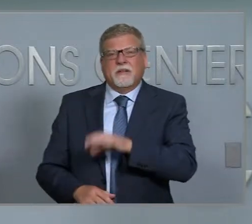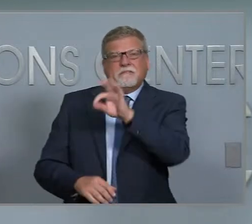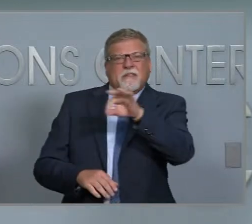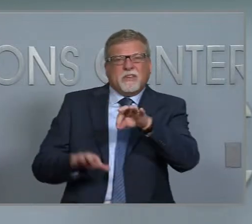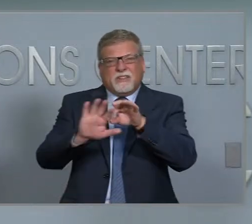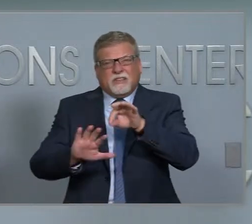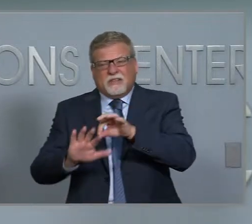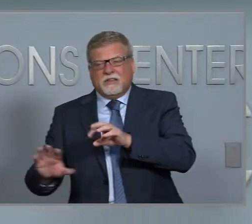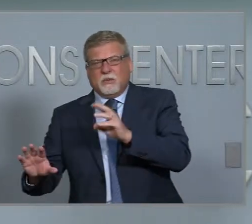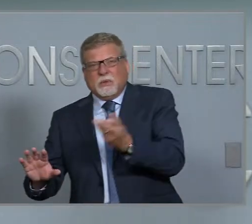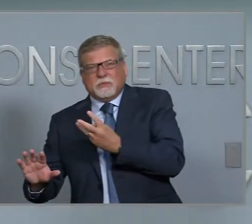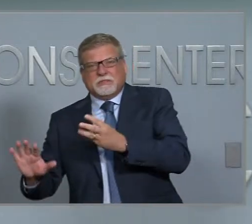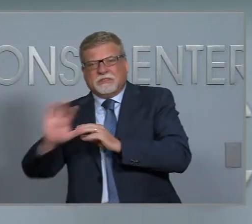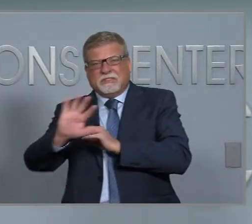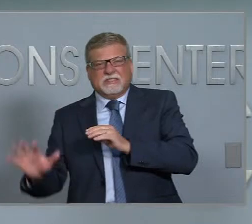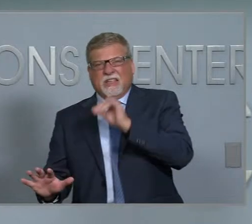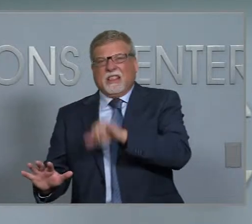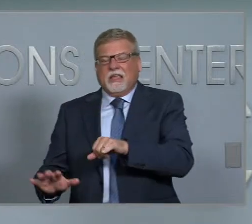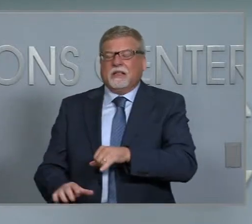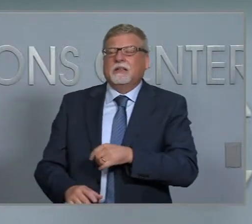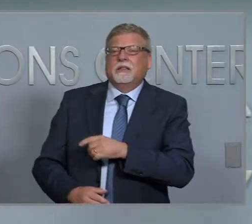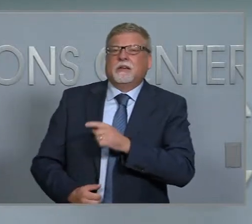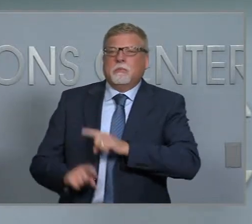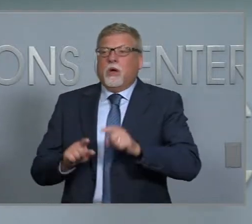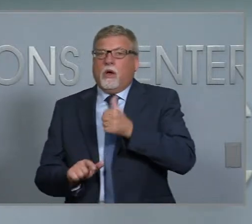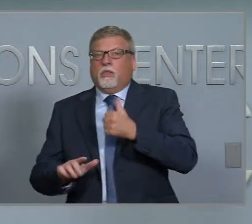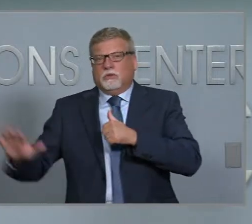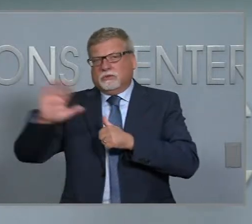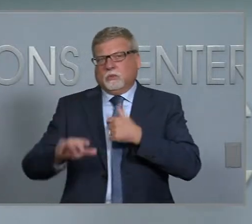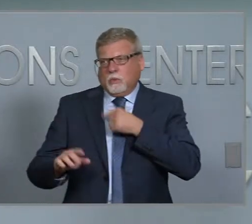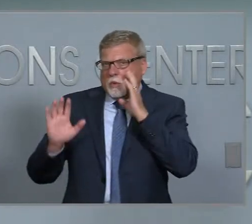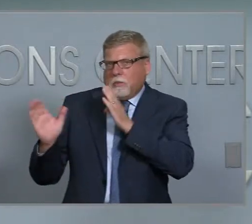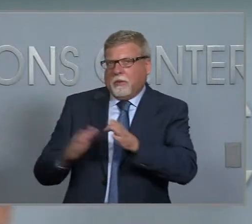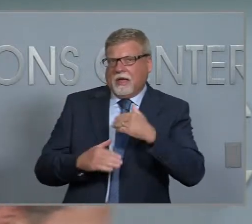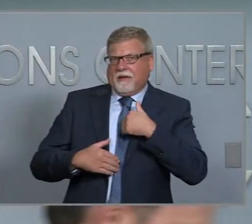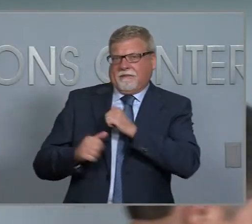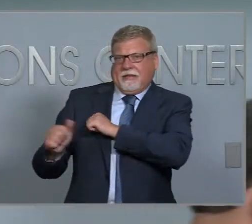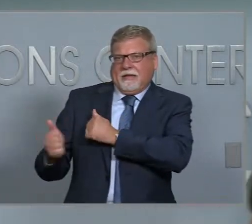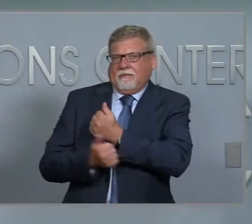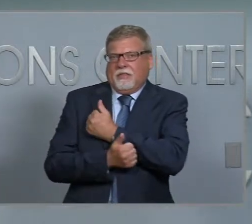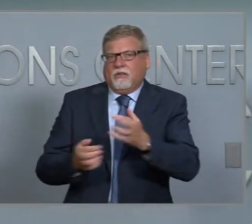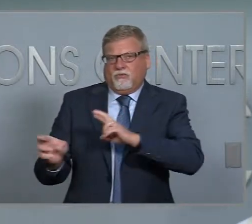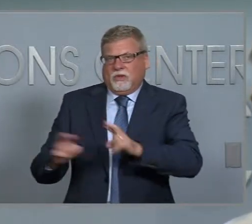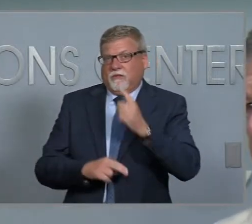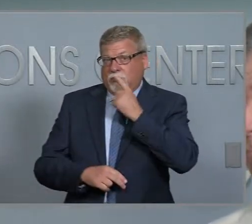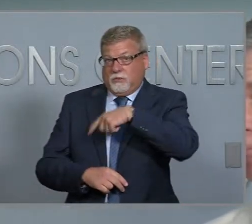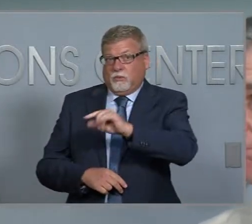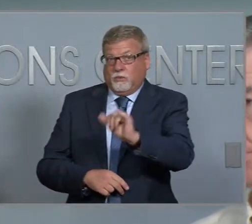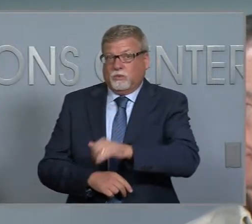flood levels, want to make sure that they're prepared as well. Thanks.